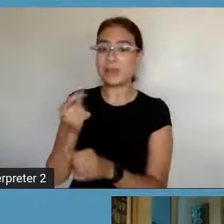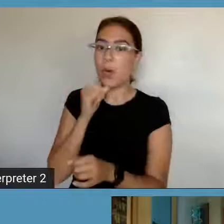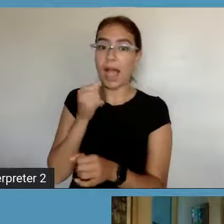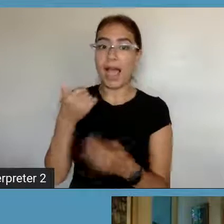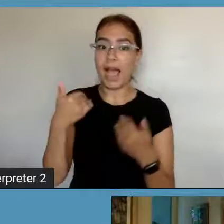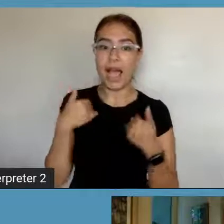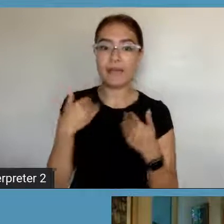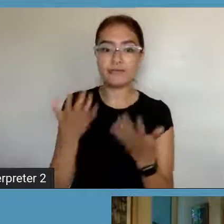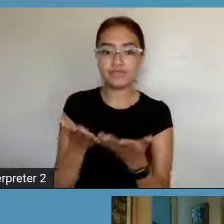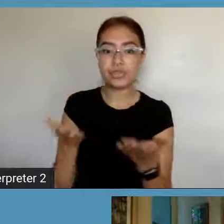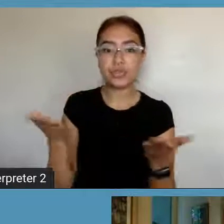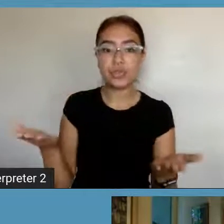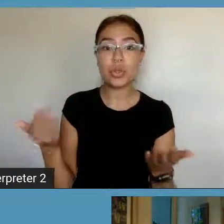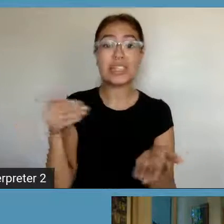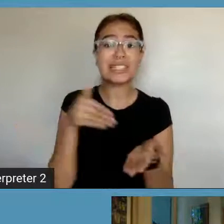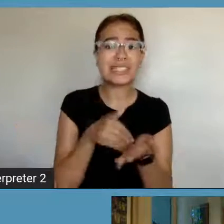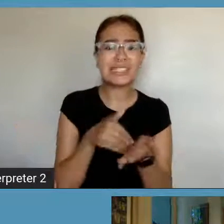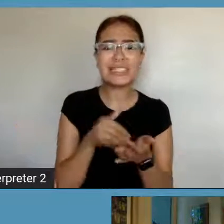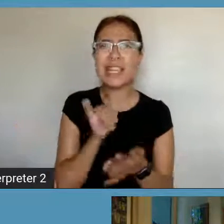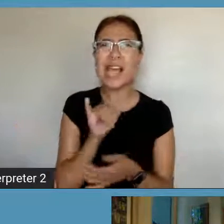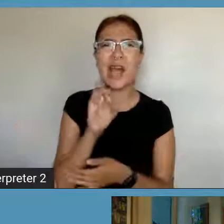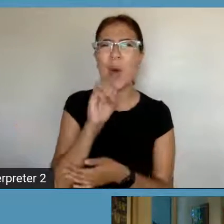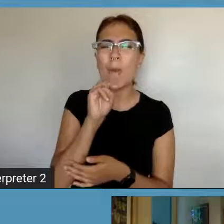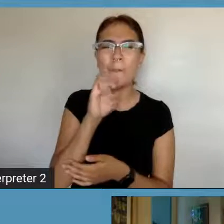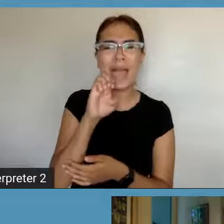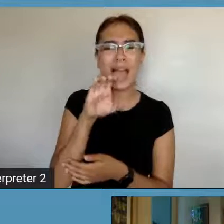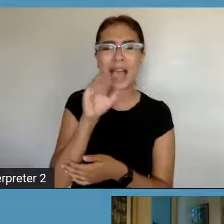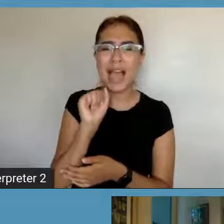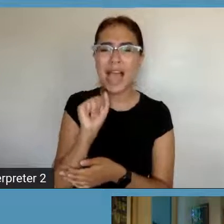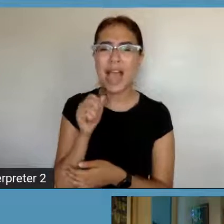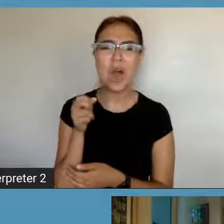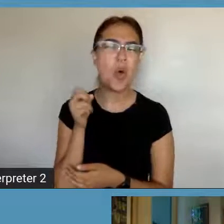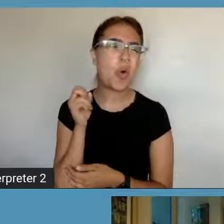like Omeka or